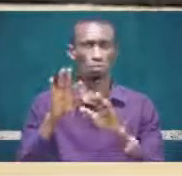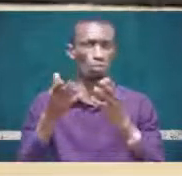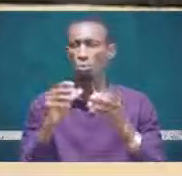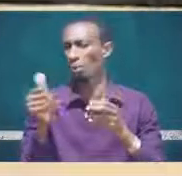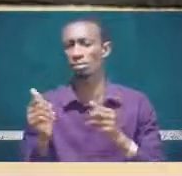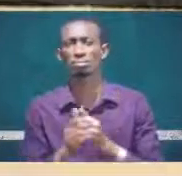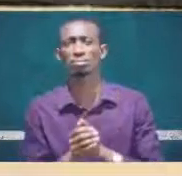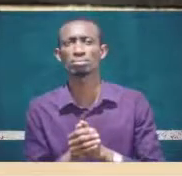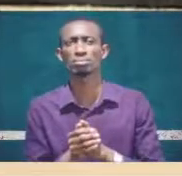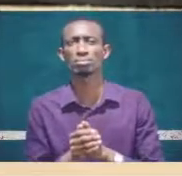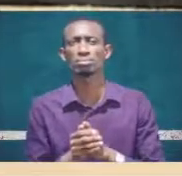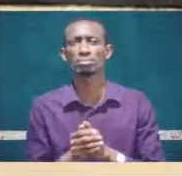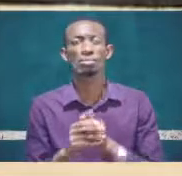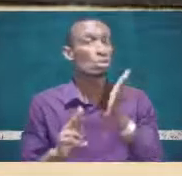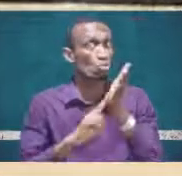Use of